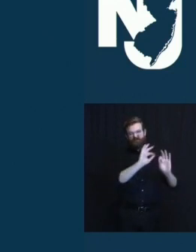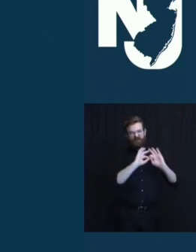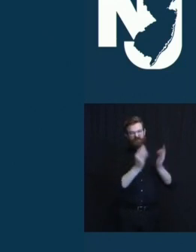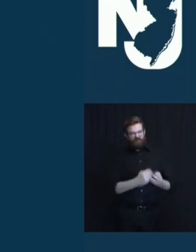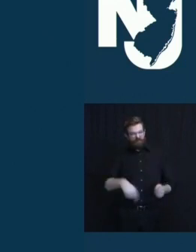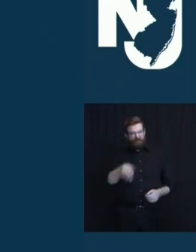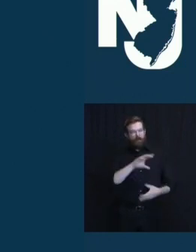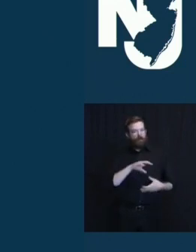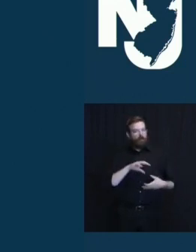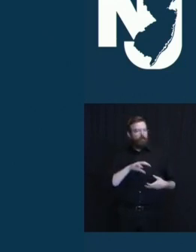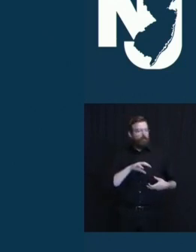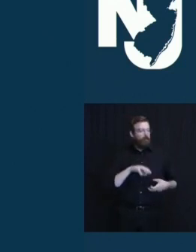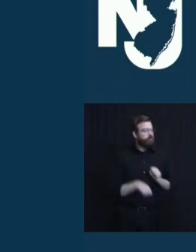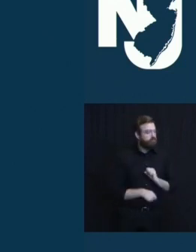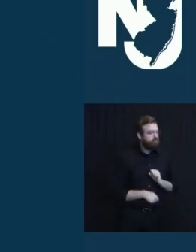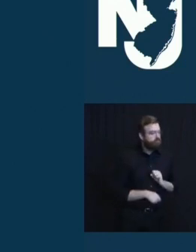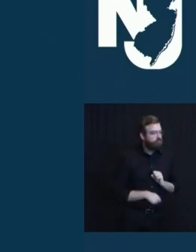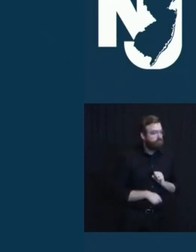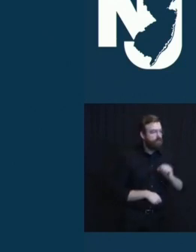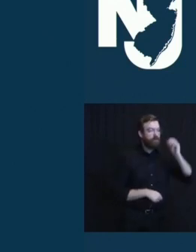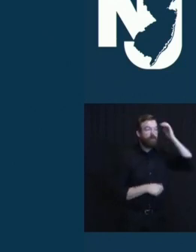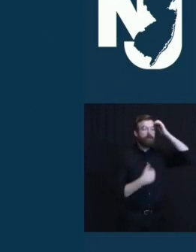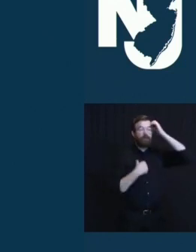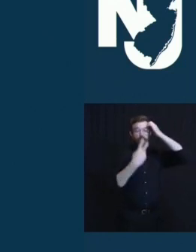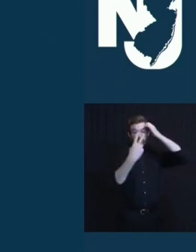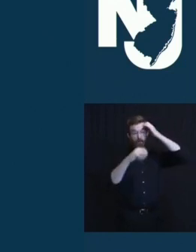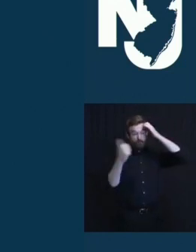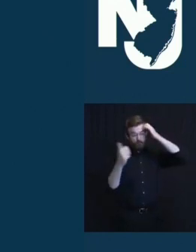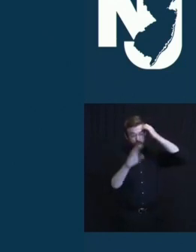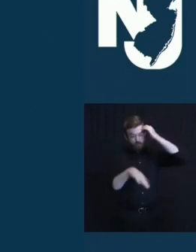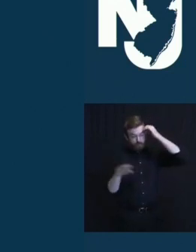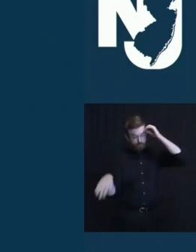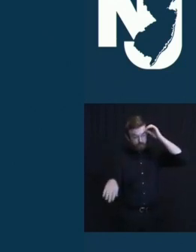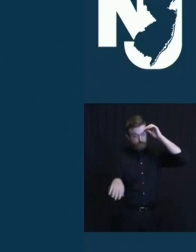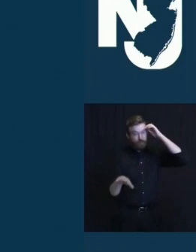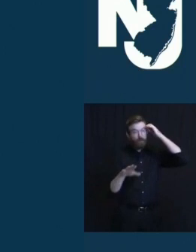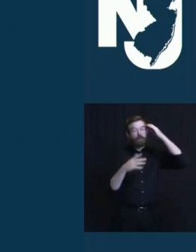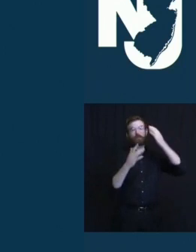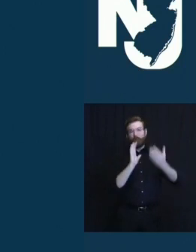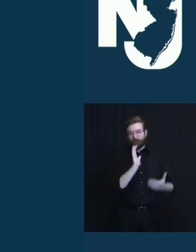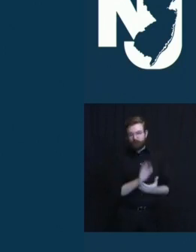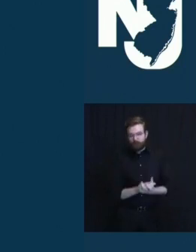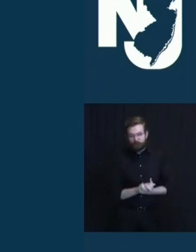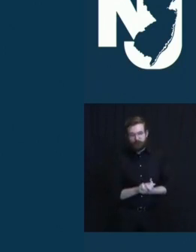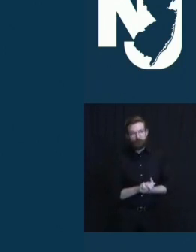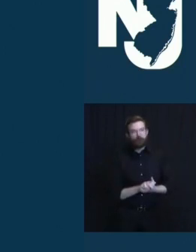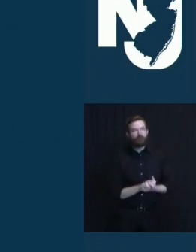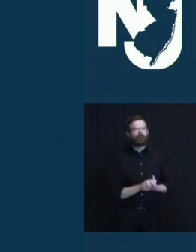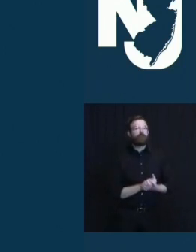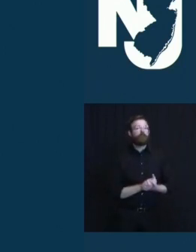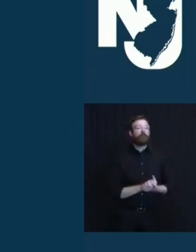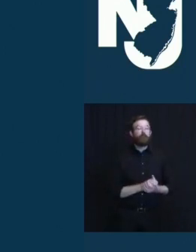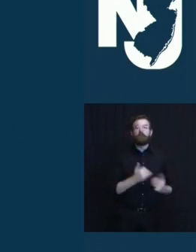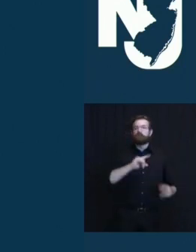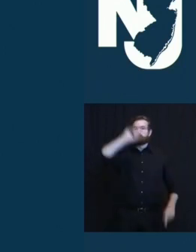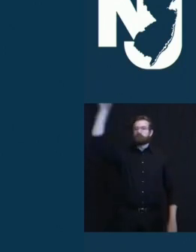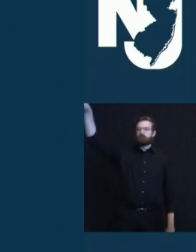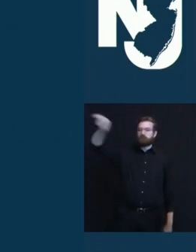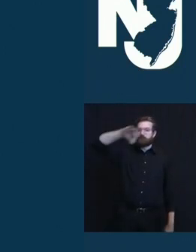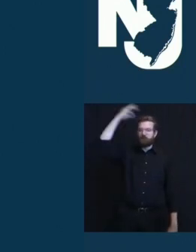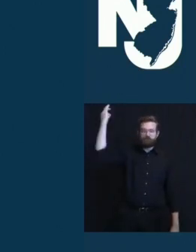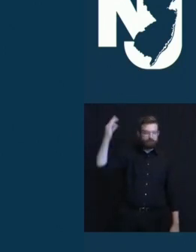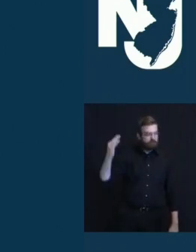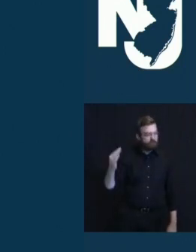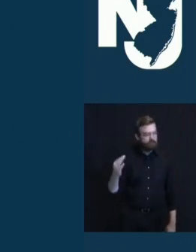in France at the moment. May his memory be a blessing to them and to all who knew him, and may the good Lord watch over